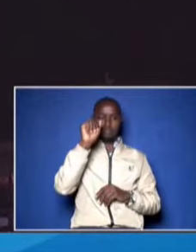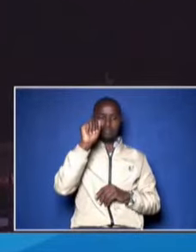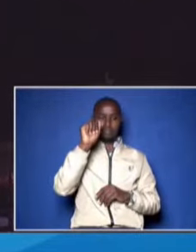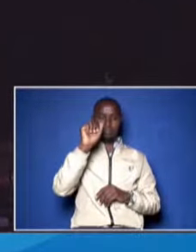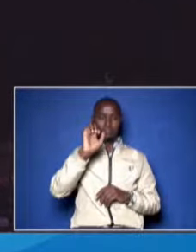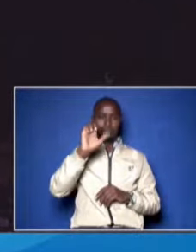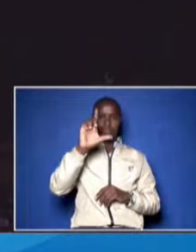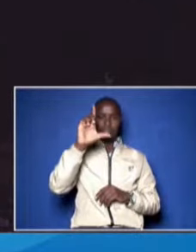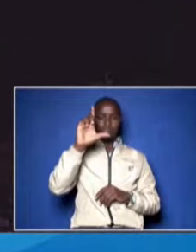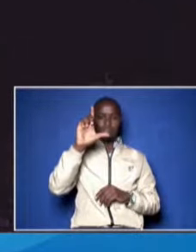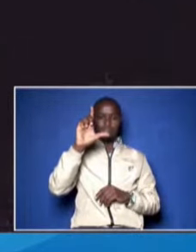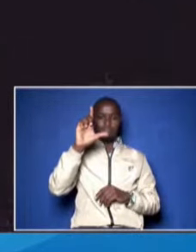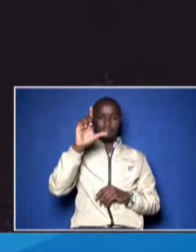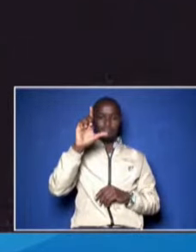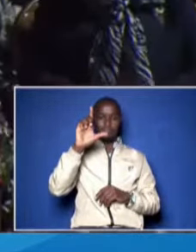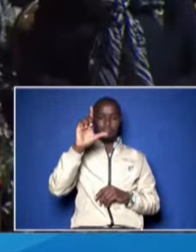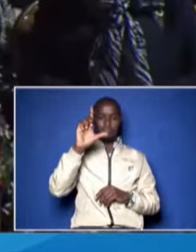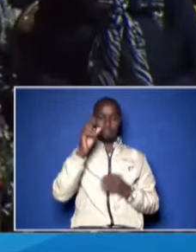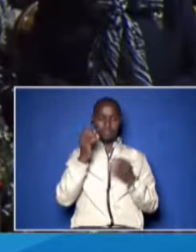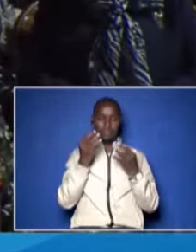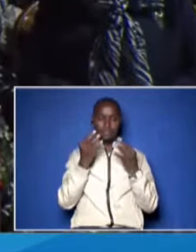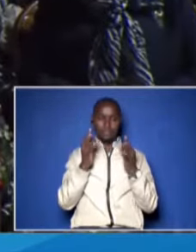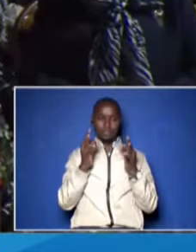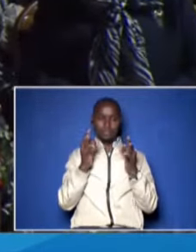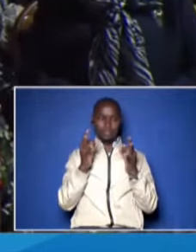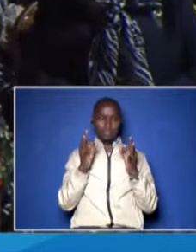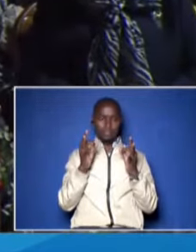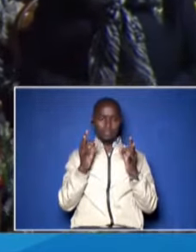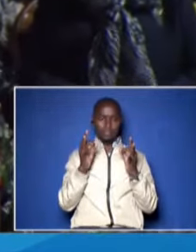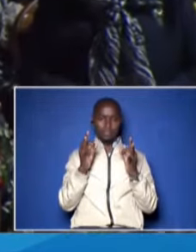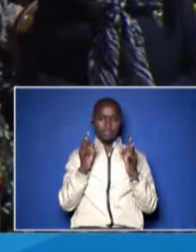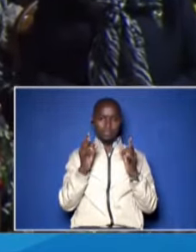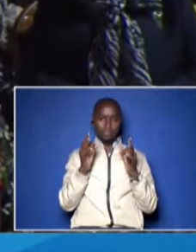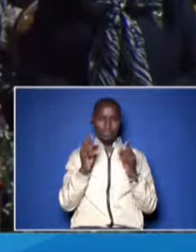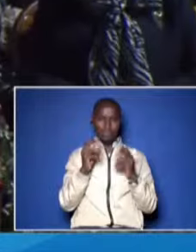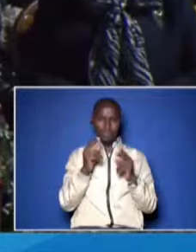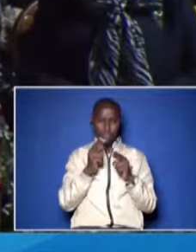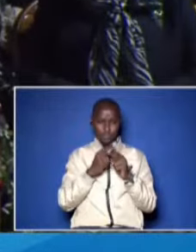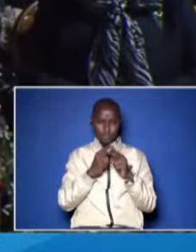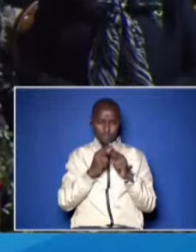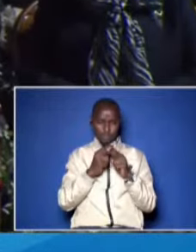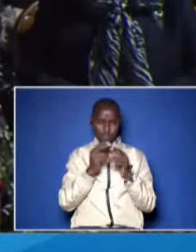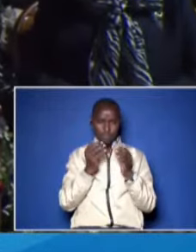Israel those free and those who will soon be